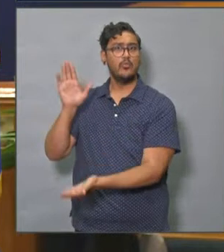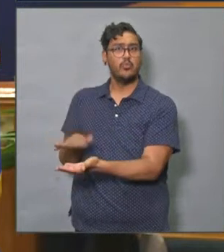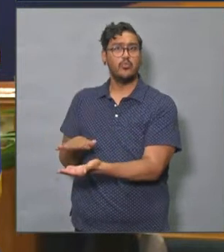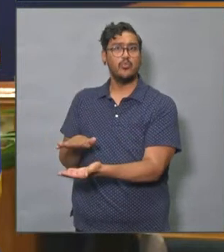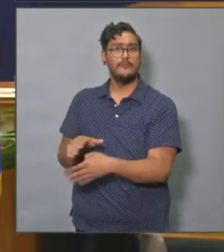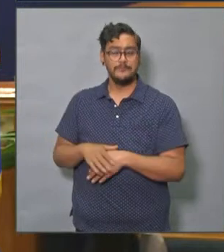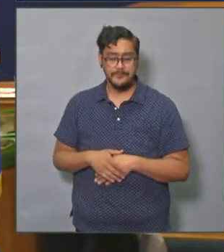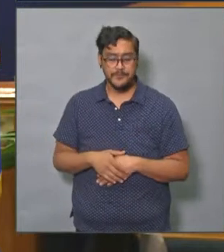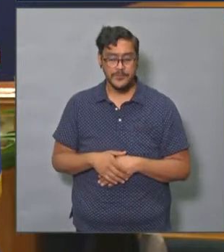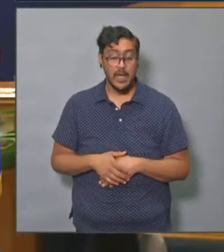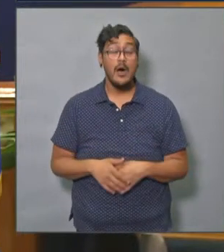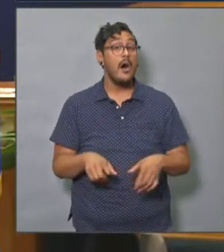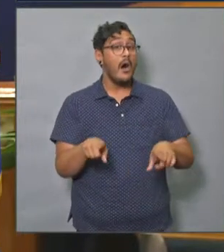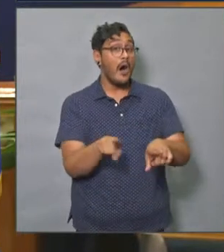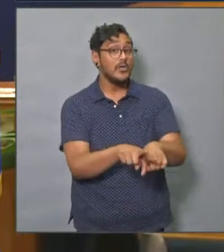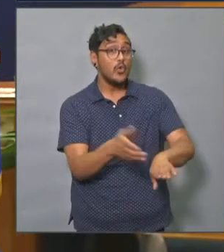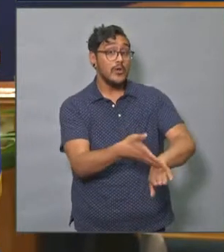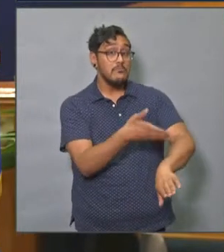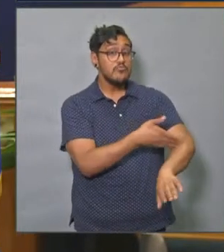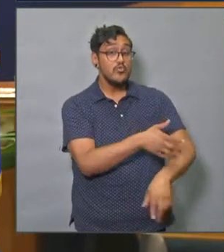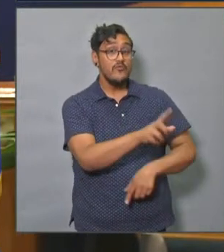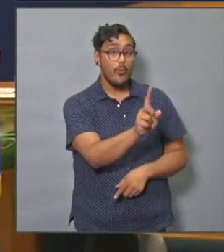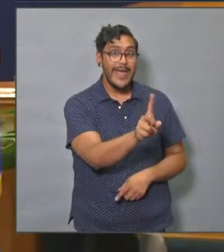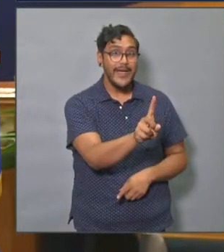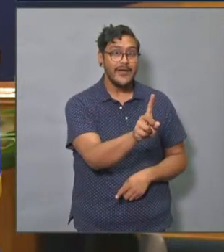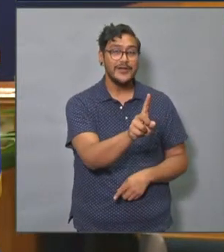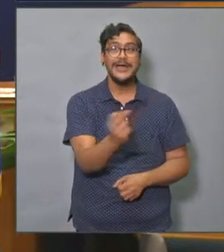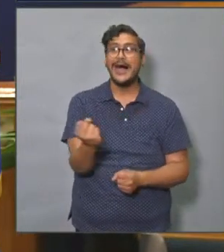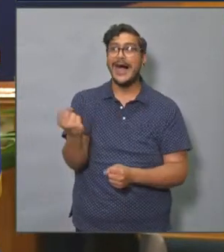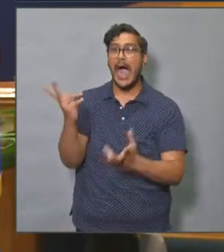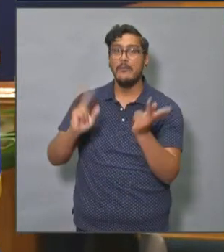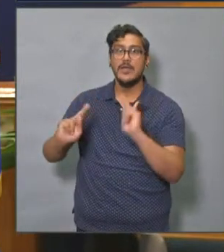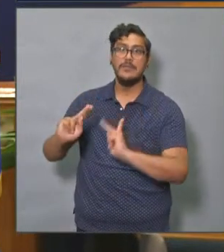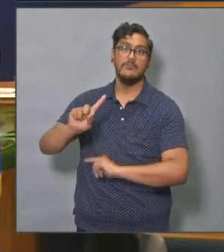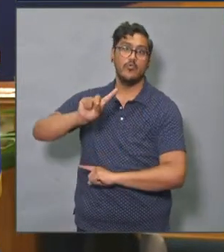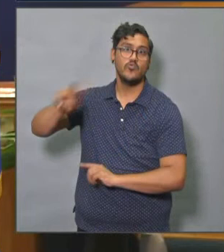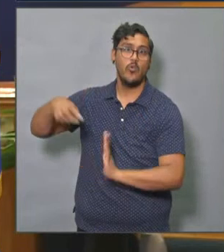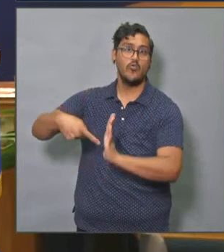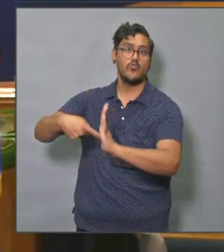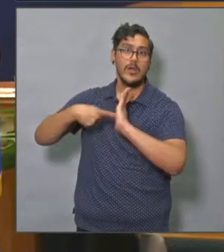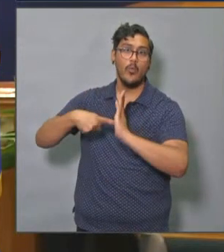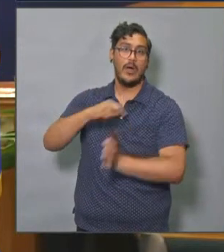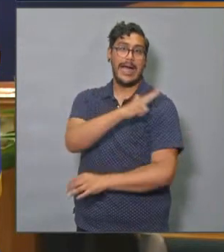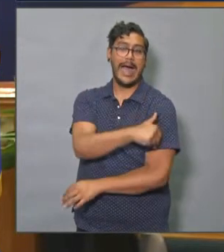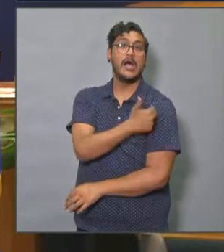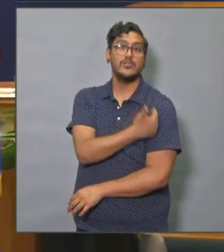made a steady improvement in the decline in the number of people who are hospitalized on any given